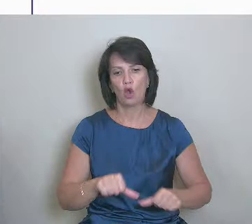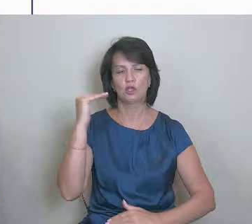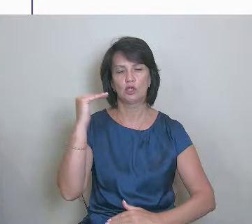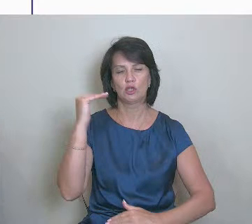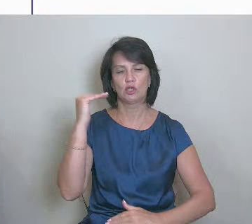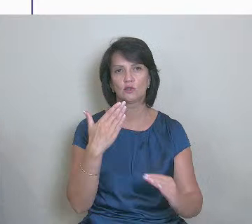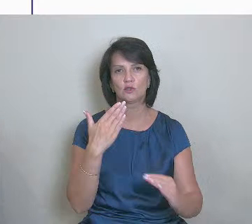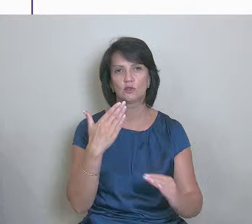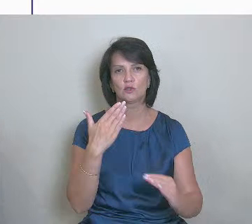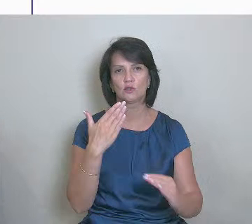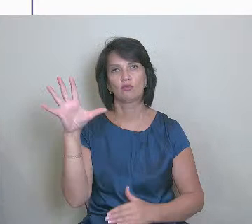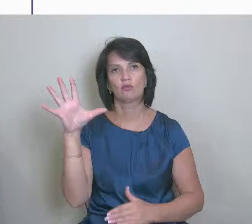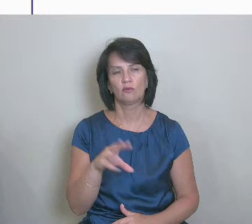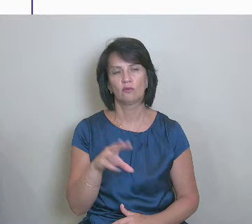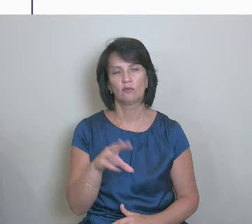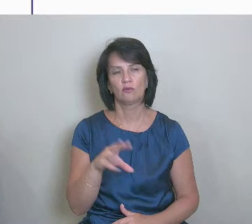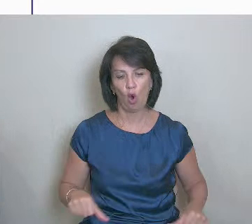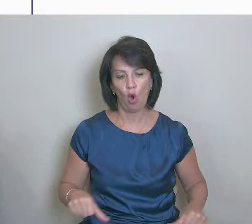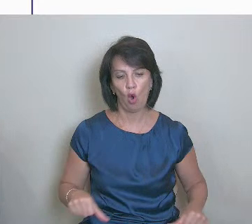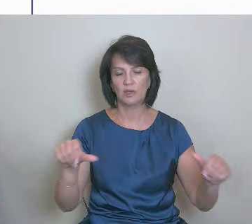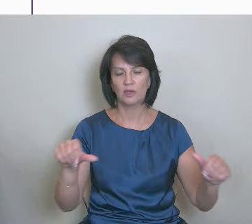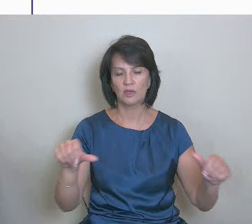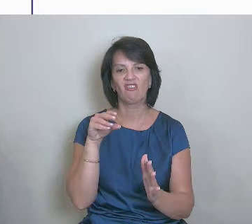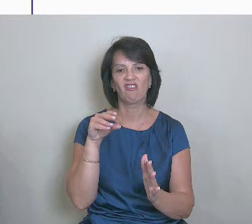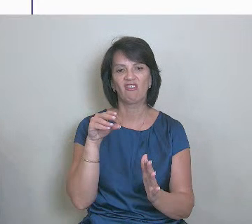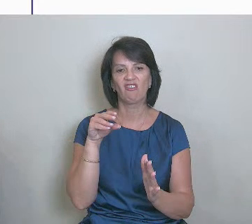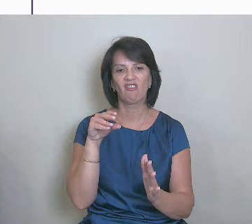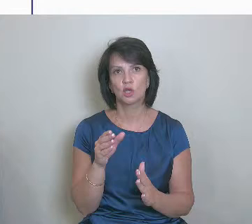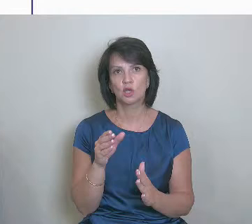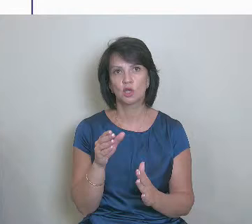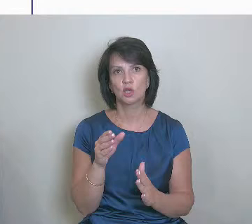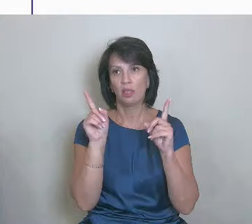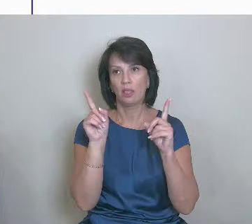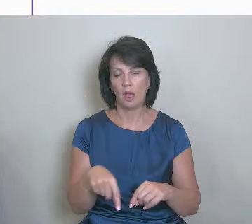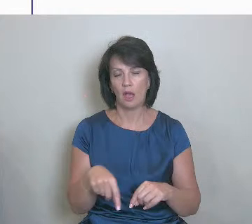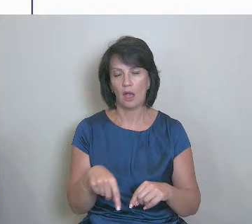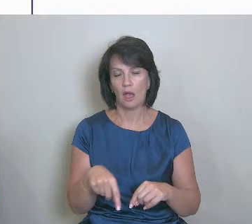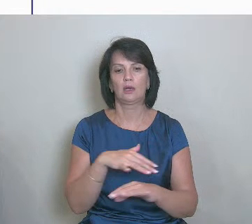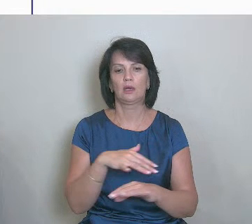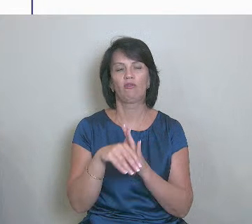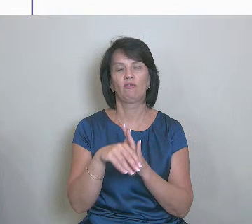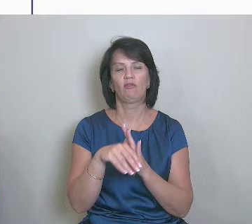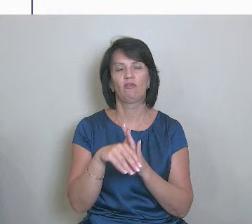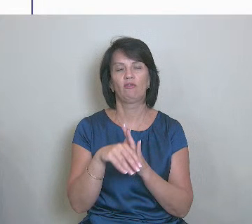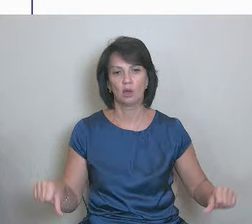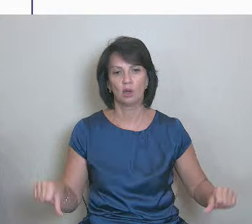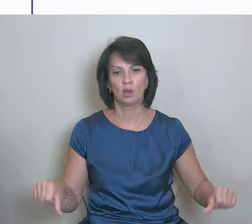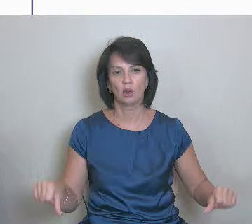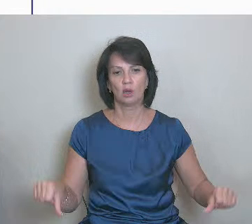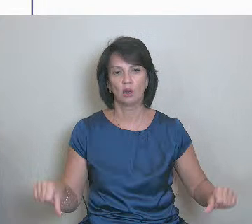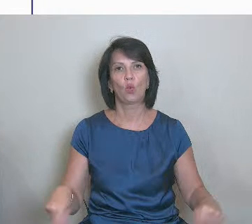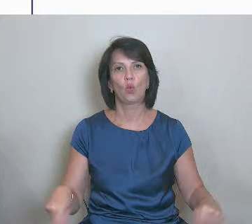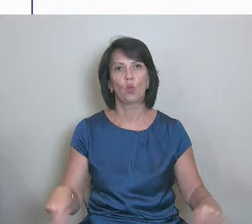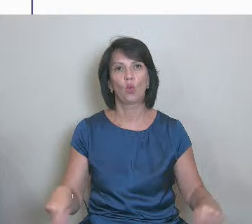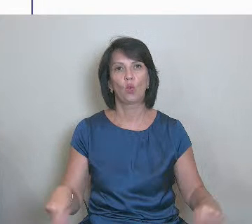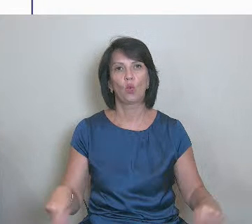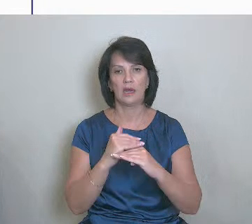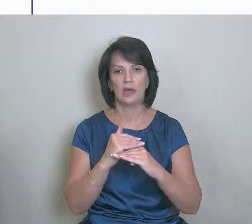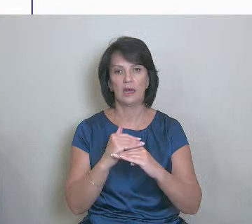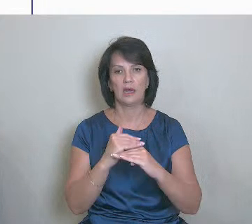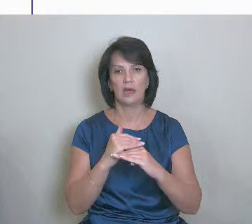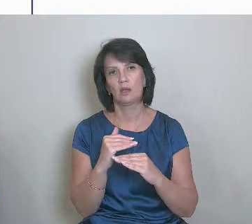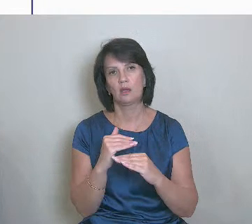and this is the commission of the higher level versus all the other commissions, TECs, which are